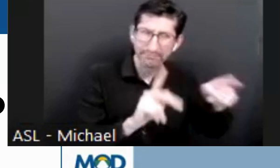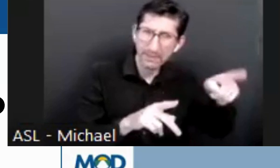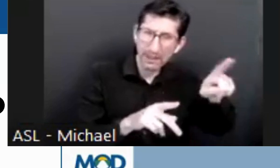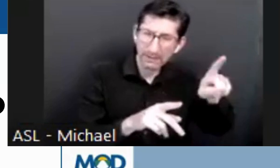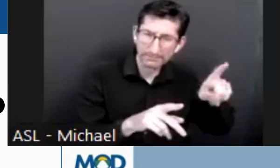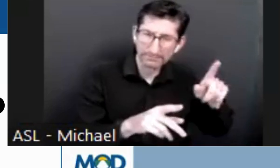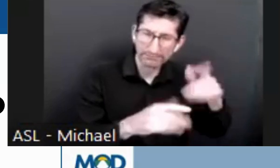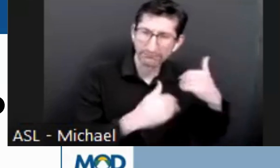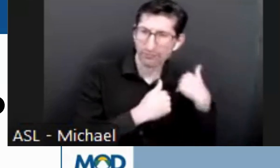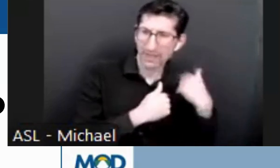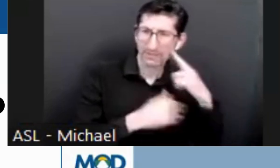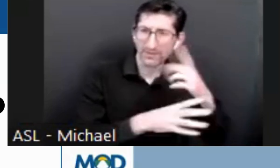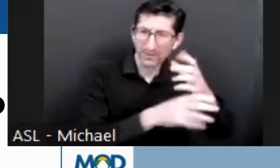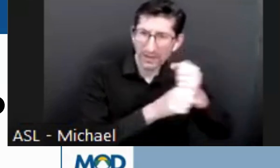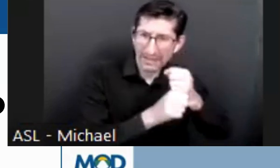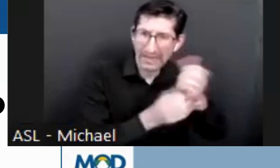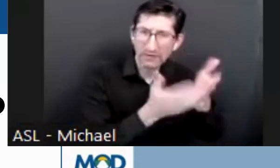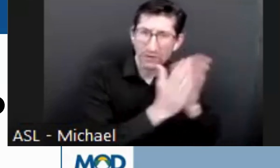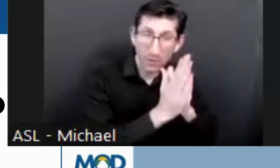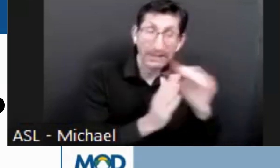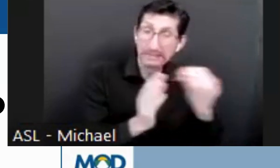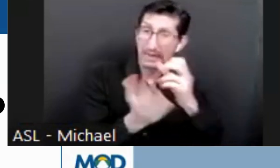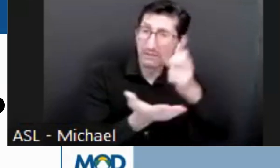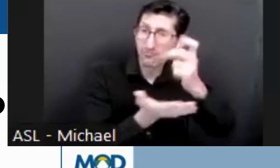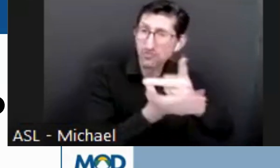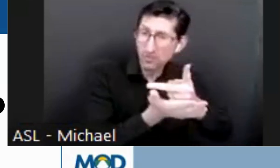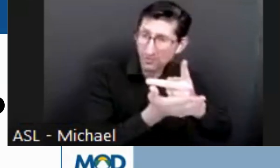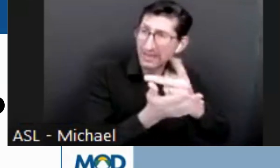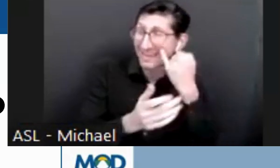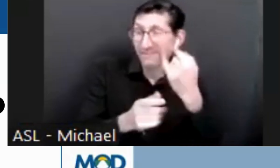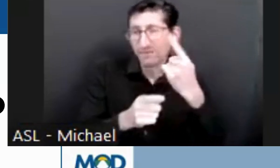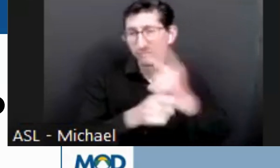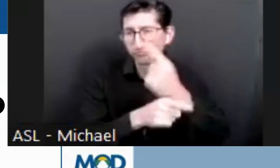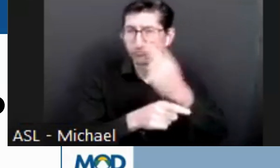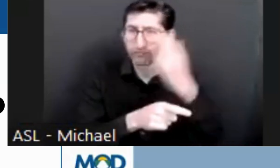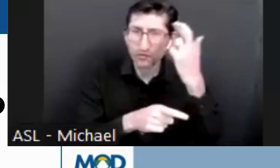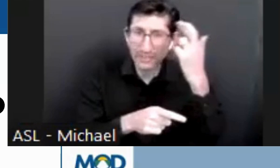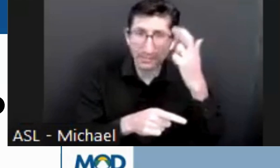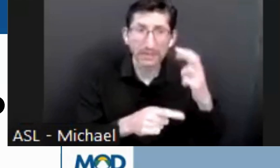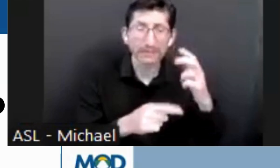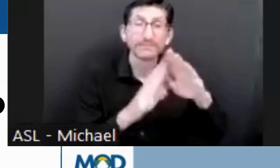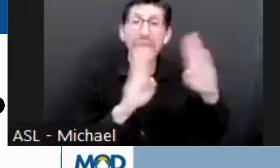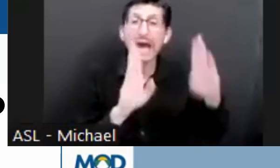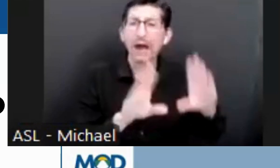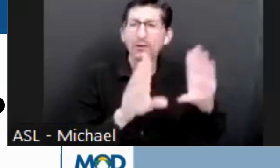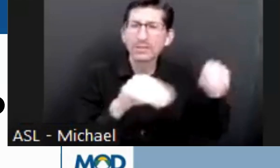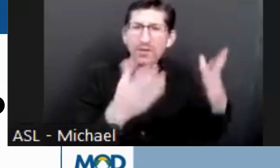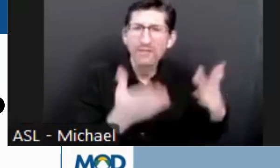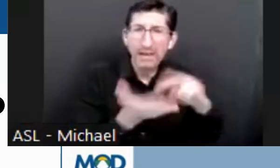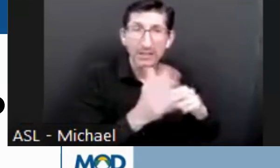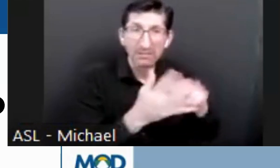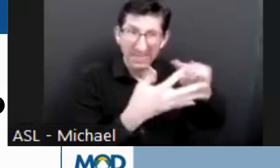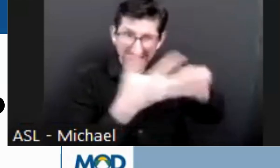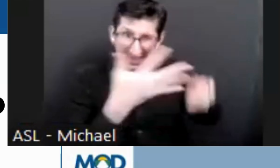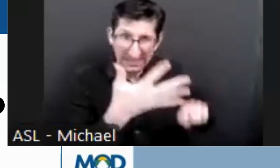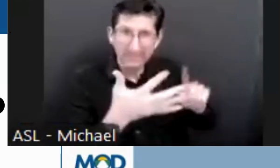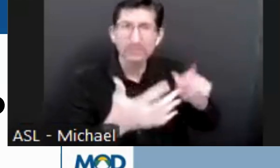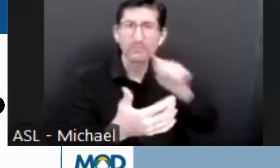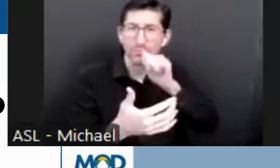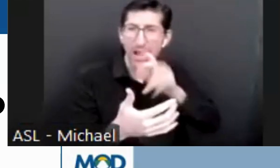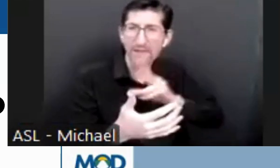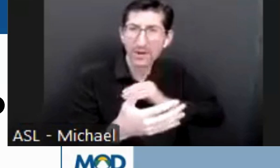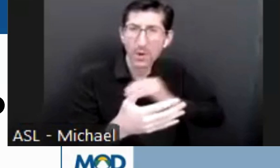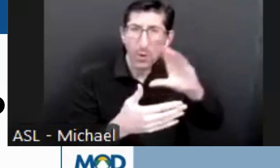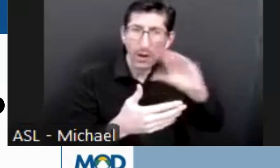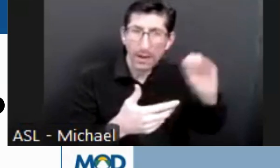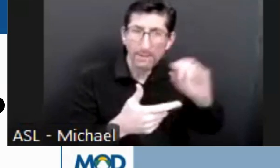requests and granting them if they're reasonable. And housing providers include privately owned companies, small landlords, except